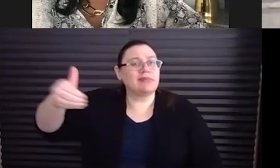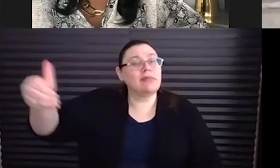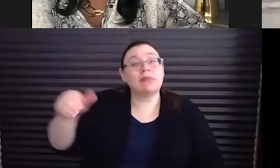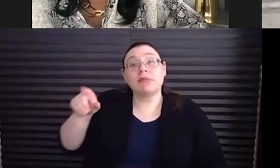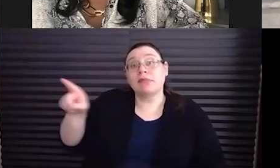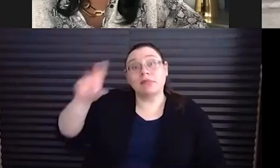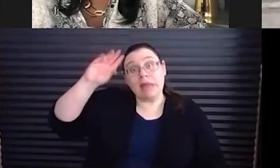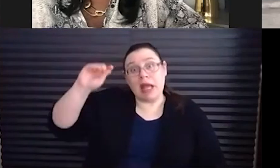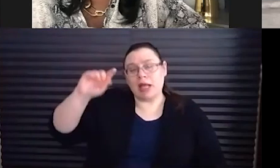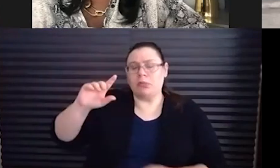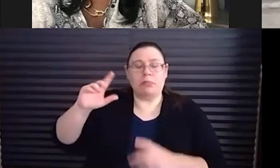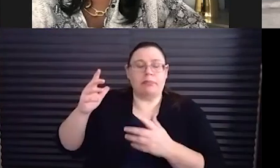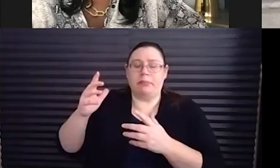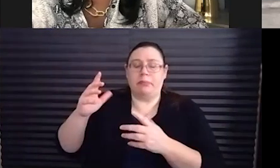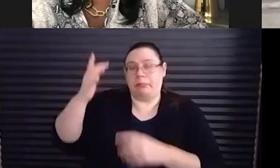brilliant